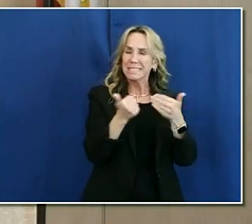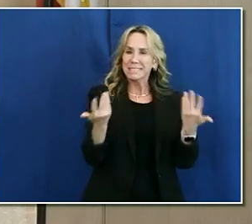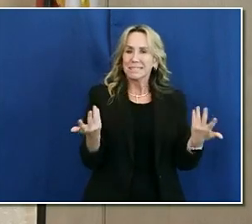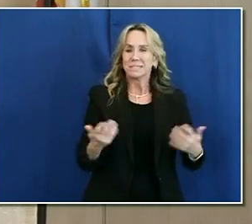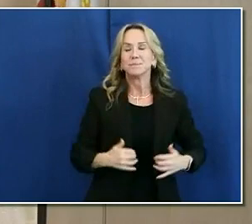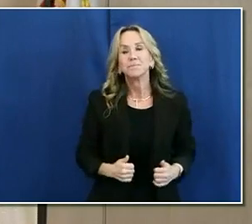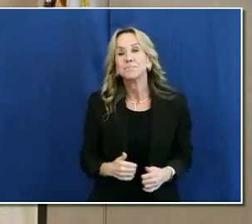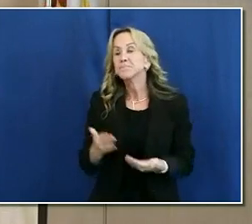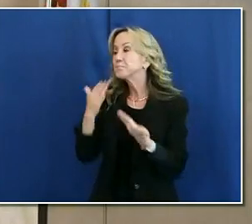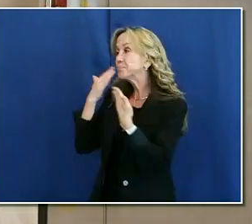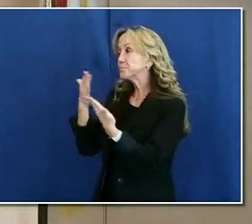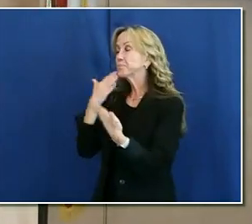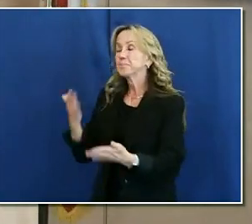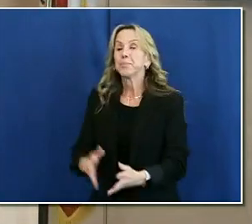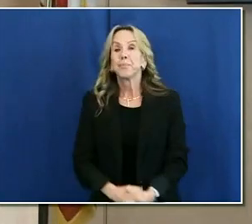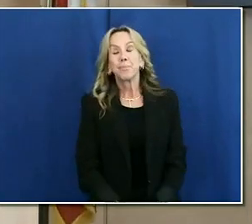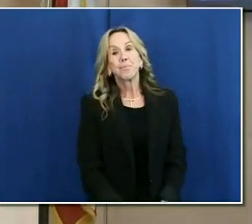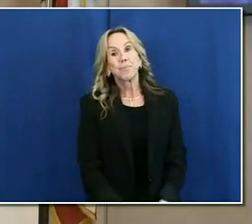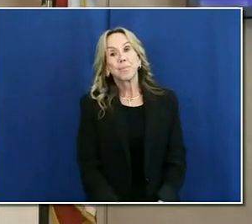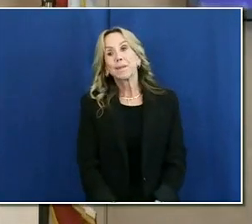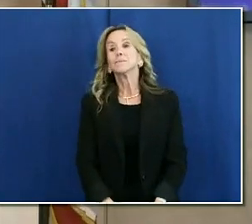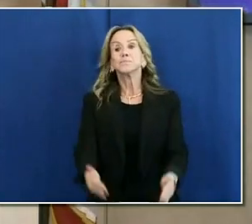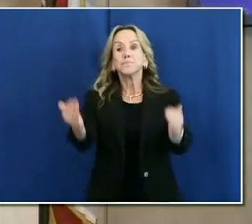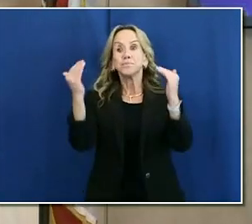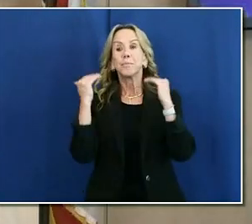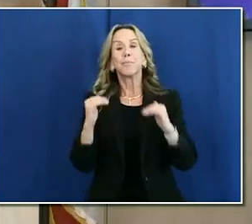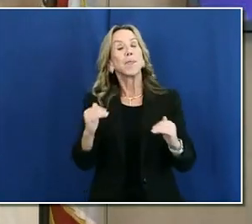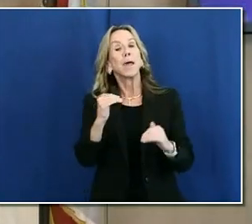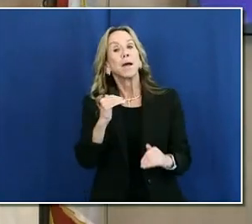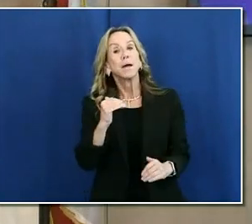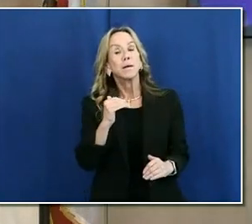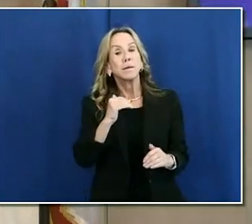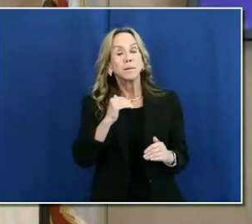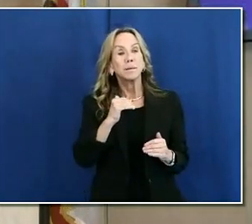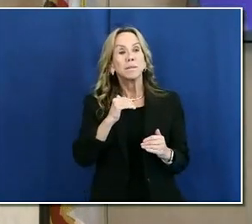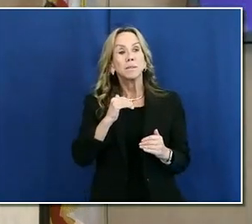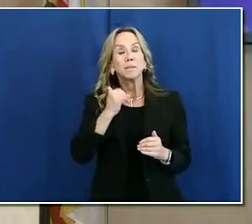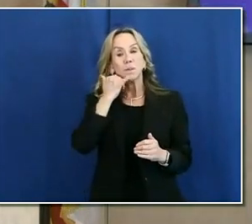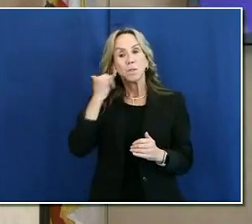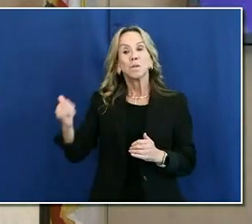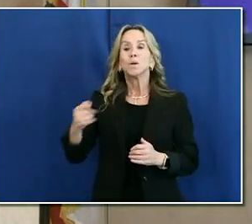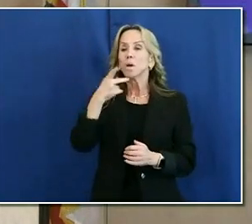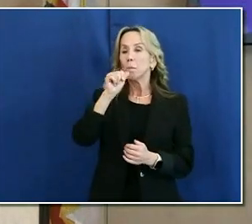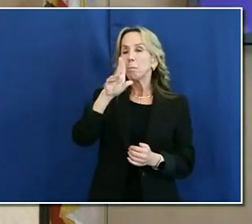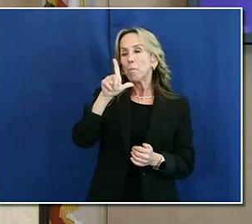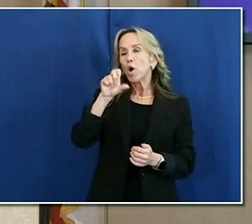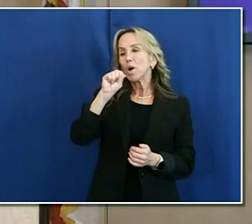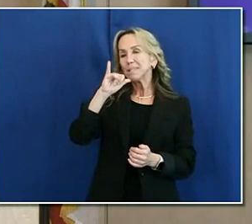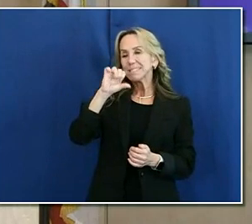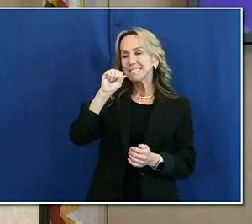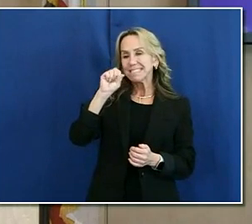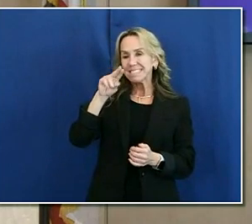you. Thank you. Go to our next call-in question. Paul Sisson, San Diego Union Tribune.